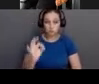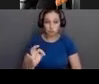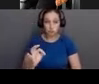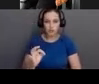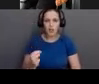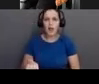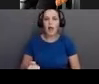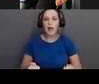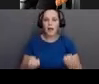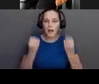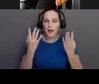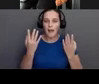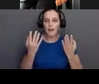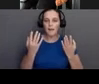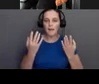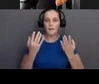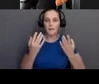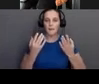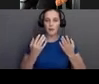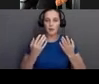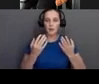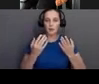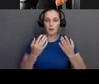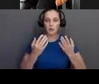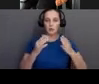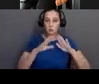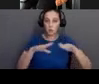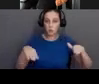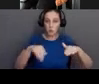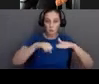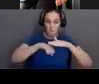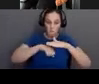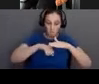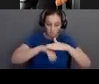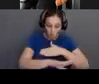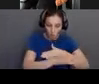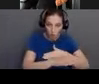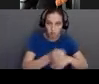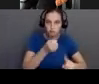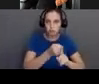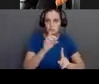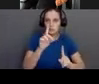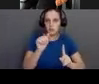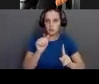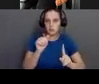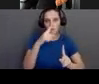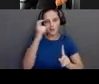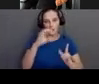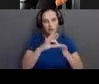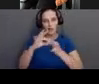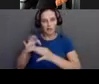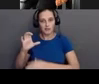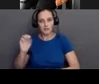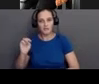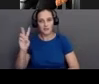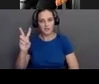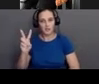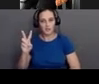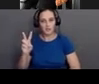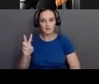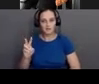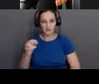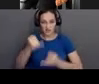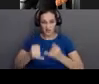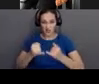by the condition. So, again, almost everybody has heard of Down syndrome,